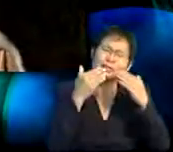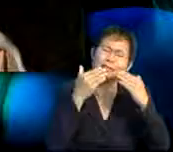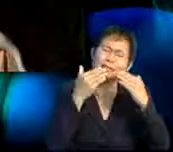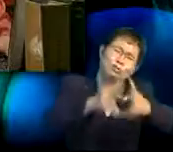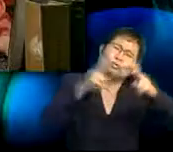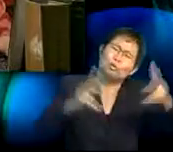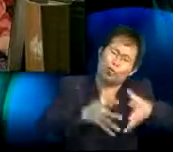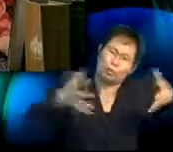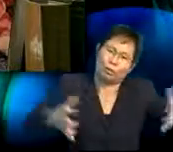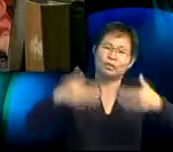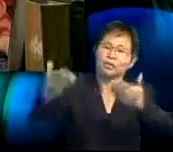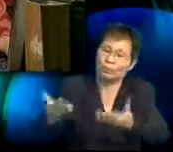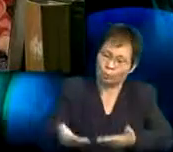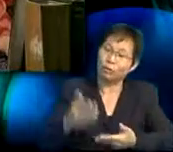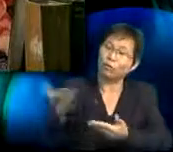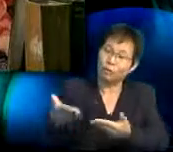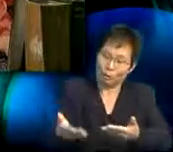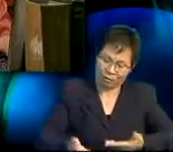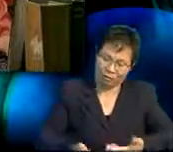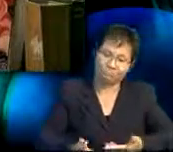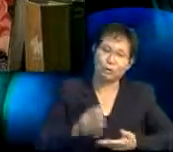much. You're welcome, Susie.